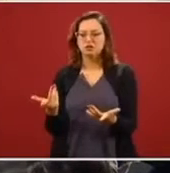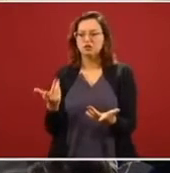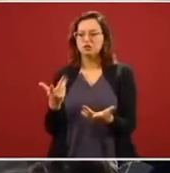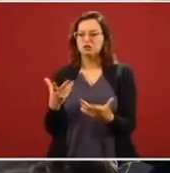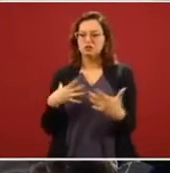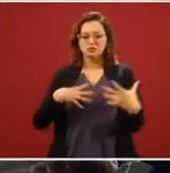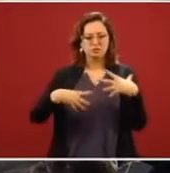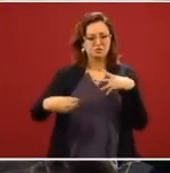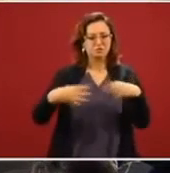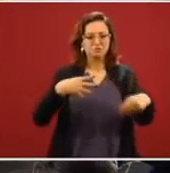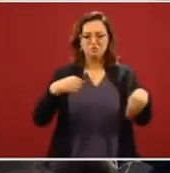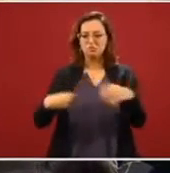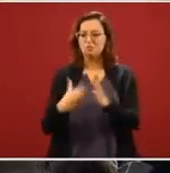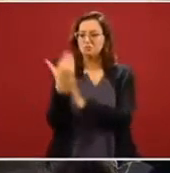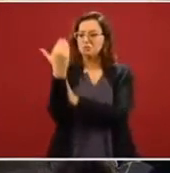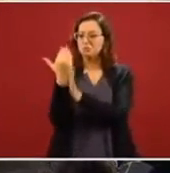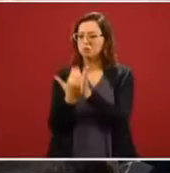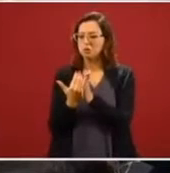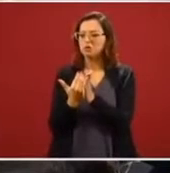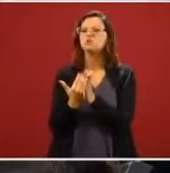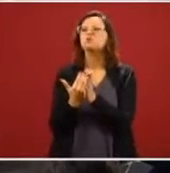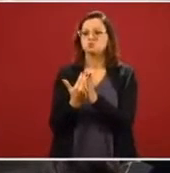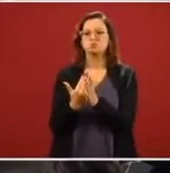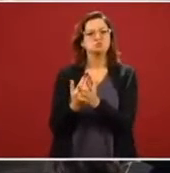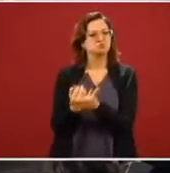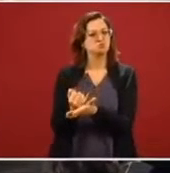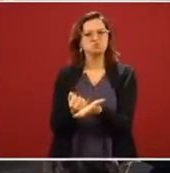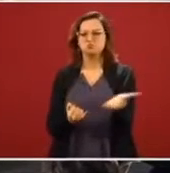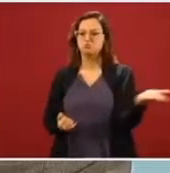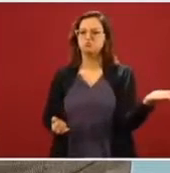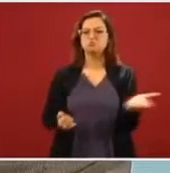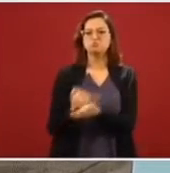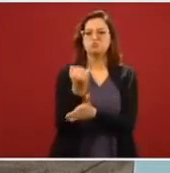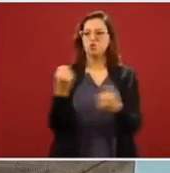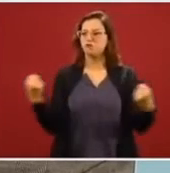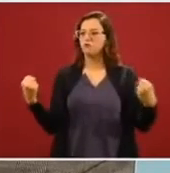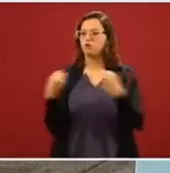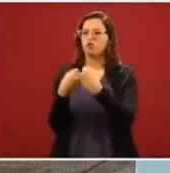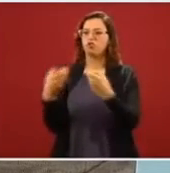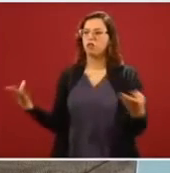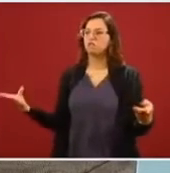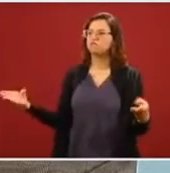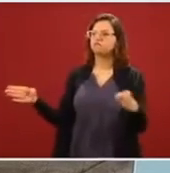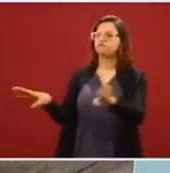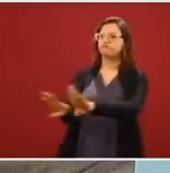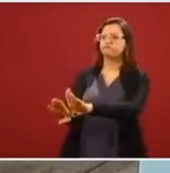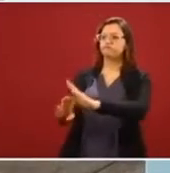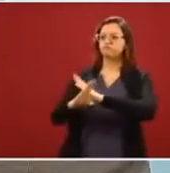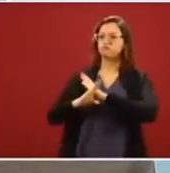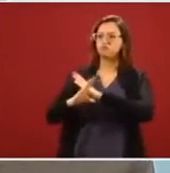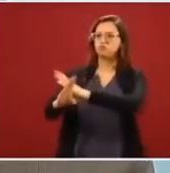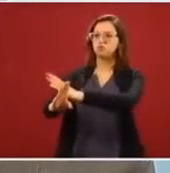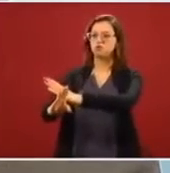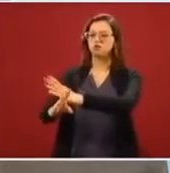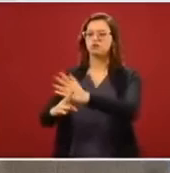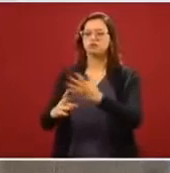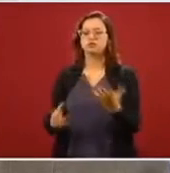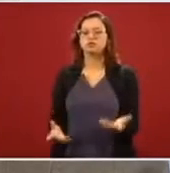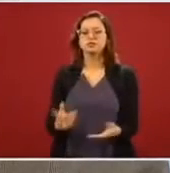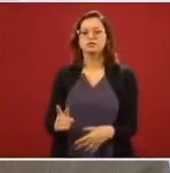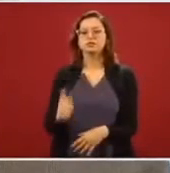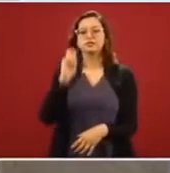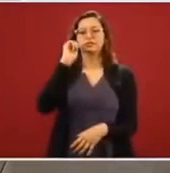la transmisión del virus the pudiera transmission ser of the el virus cerrar las fronteras, could be to close the pudiera barriers ser el or impedir